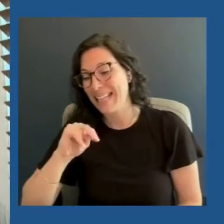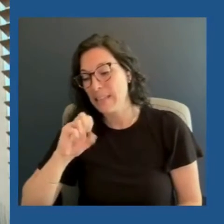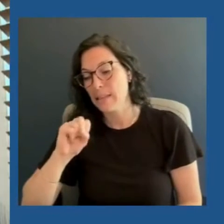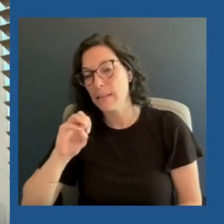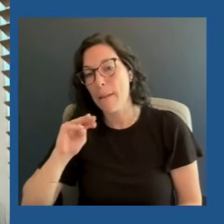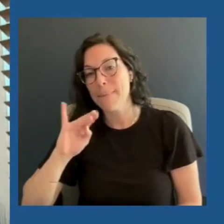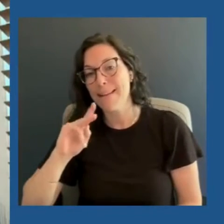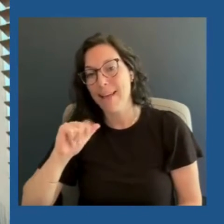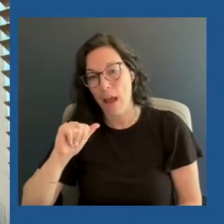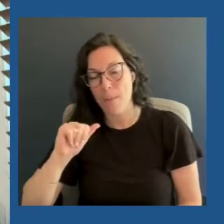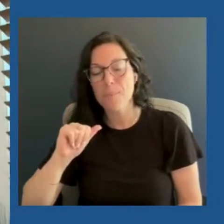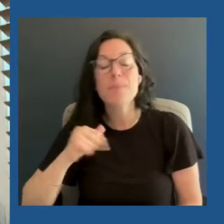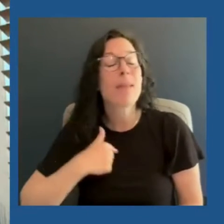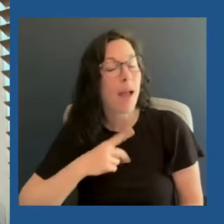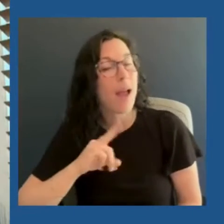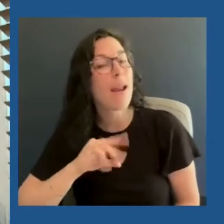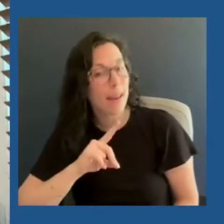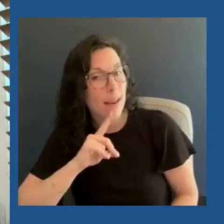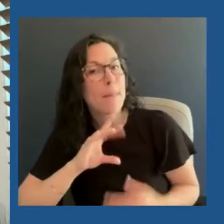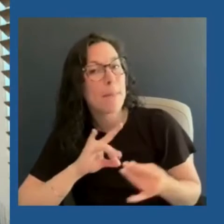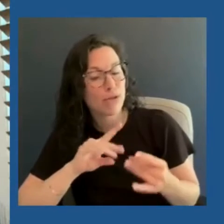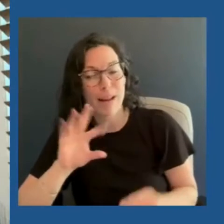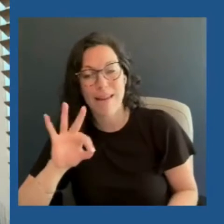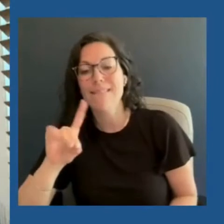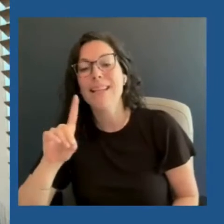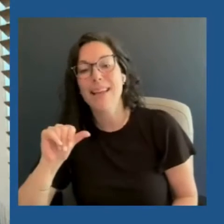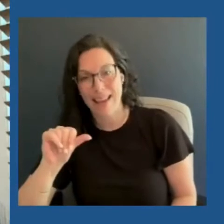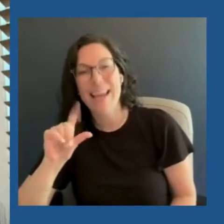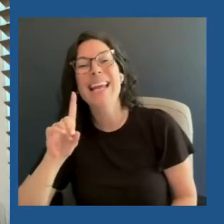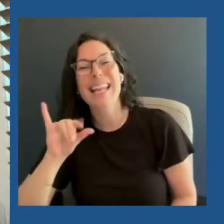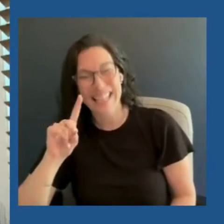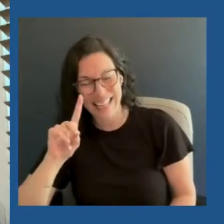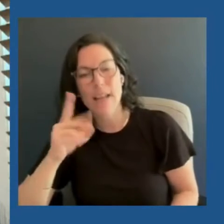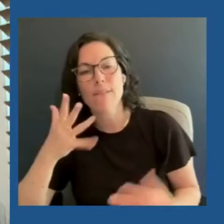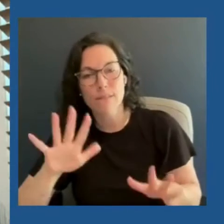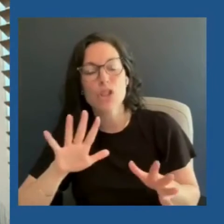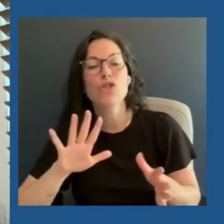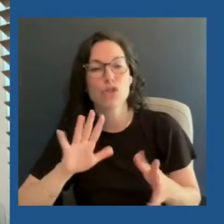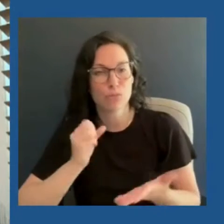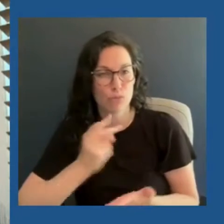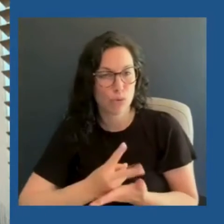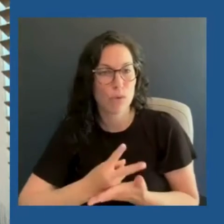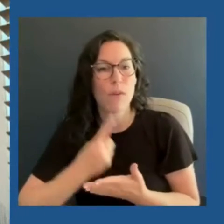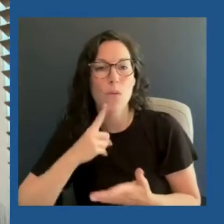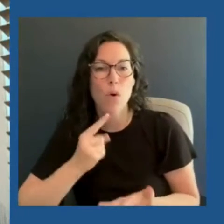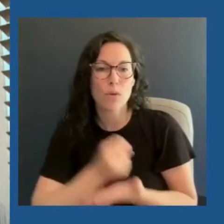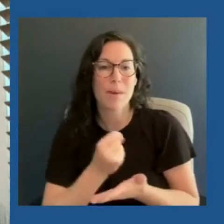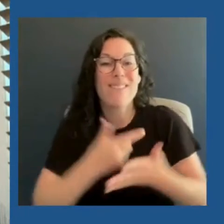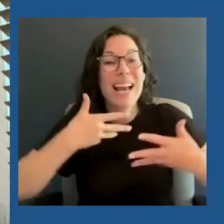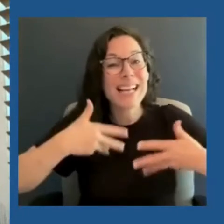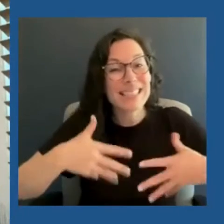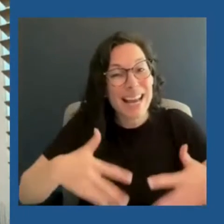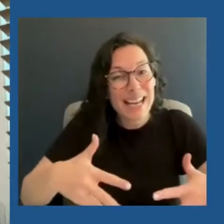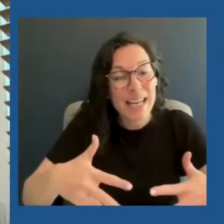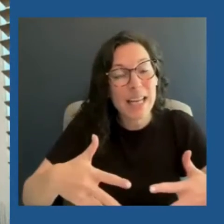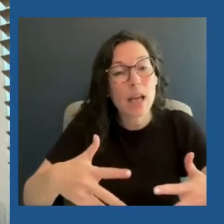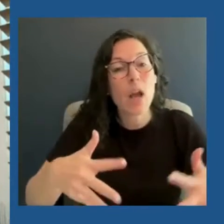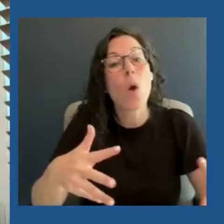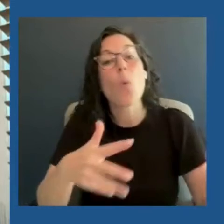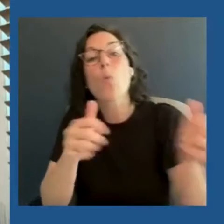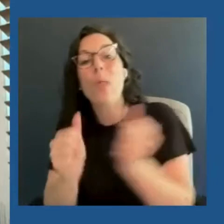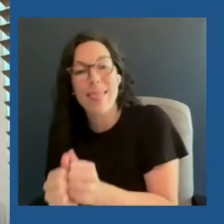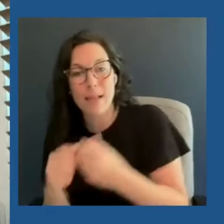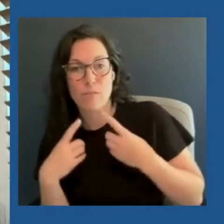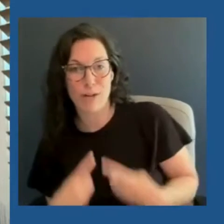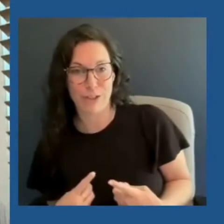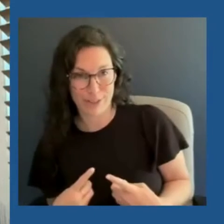the FDA has cleared TMS for the treatment of anxiety when it occurs along with depression. And